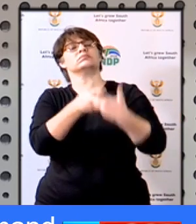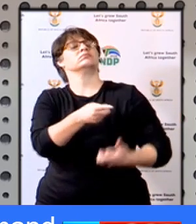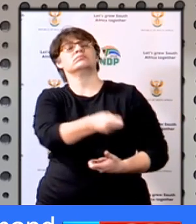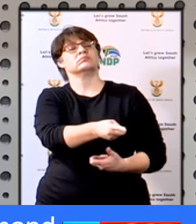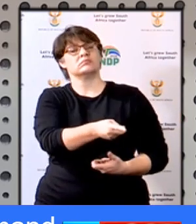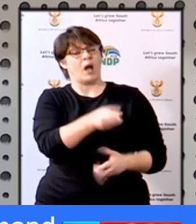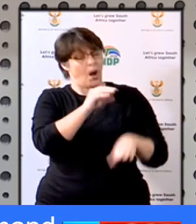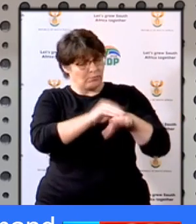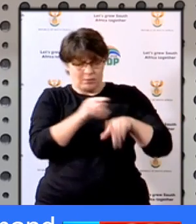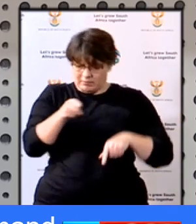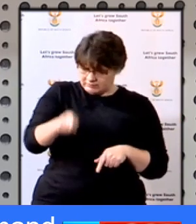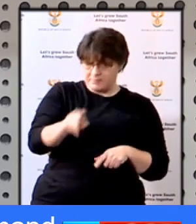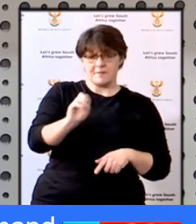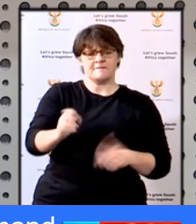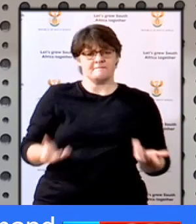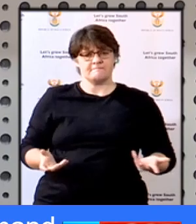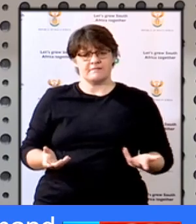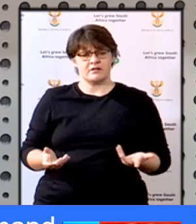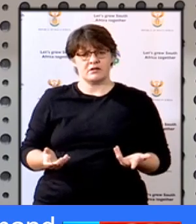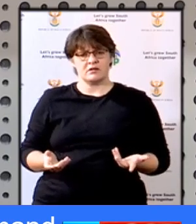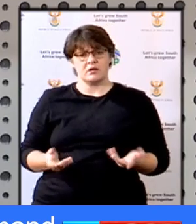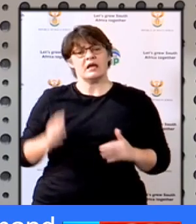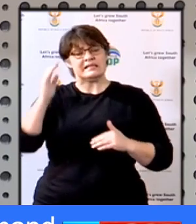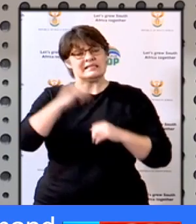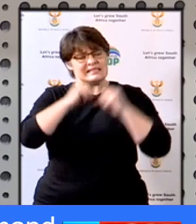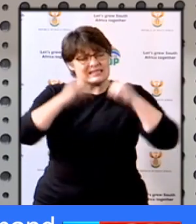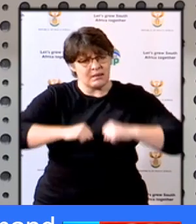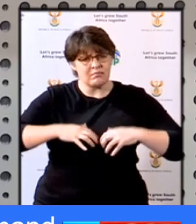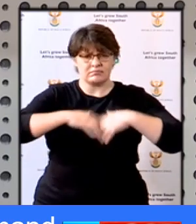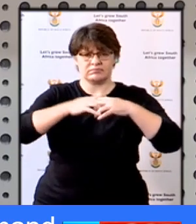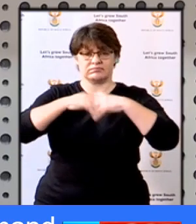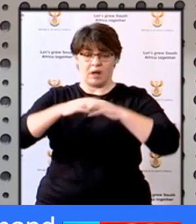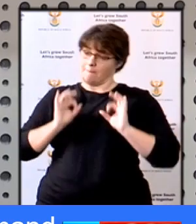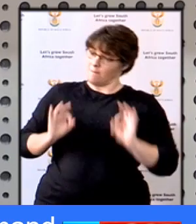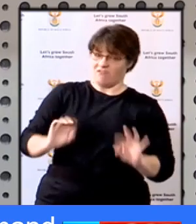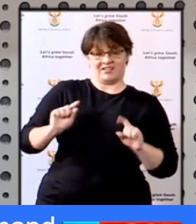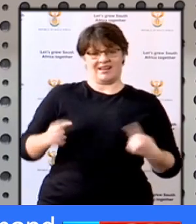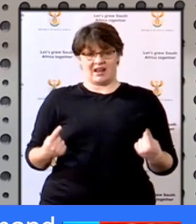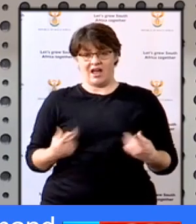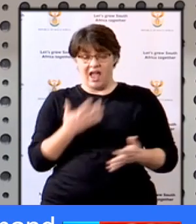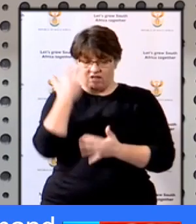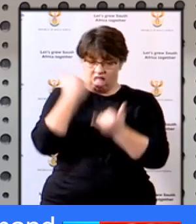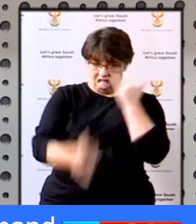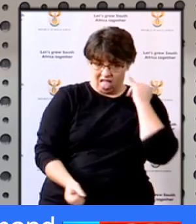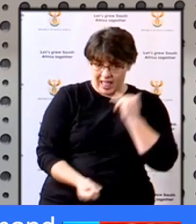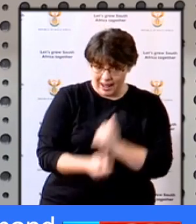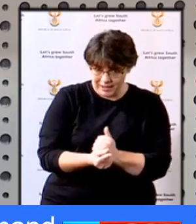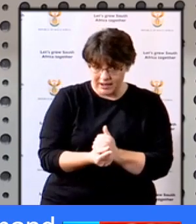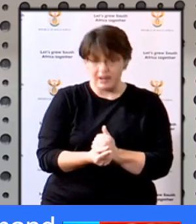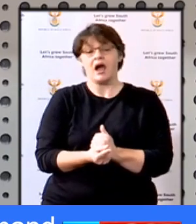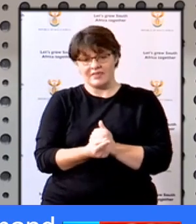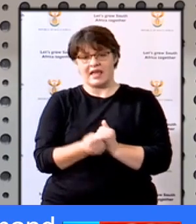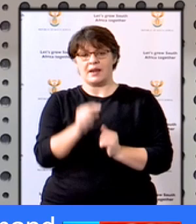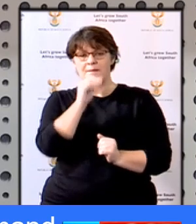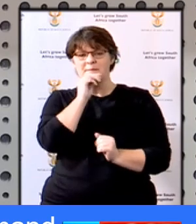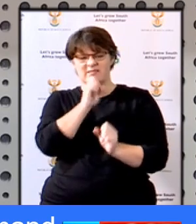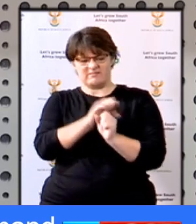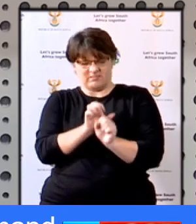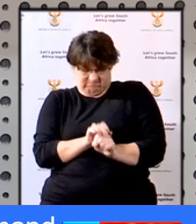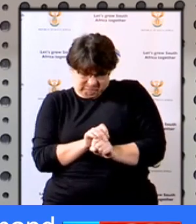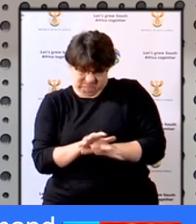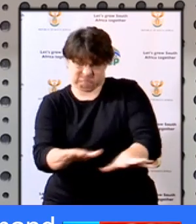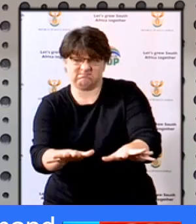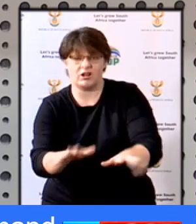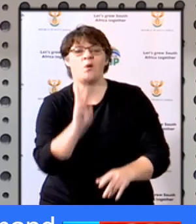and we are building a system. It's not going to be perfect. And every time there's cracks in the system, that's where the virus comes through